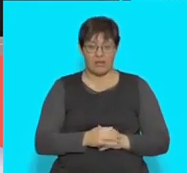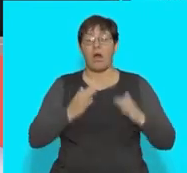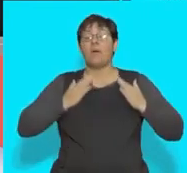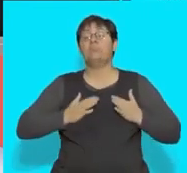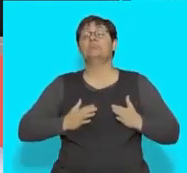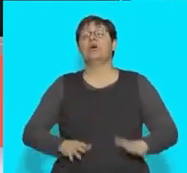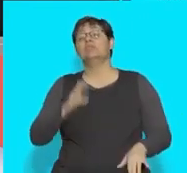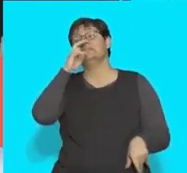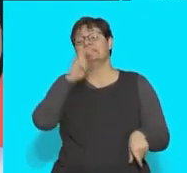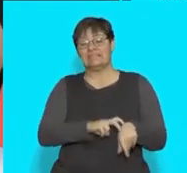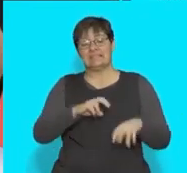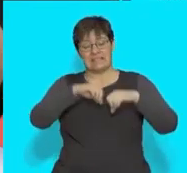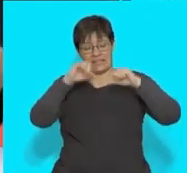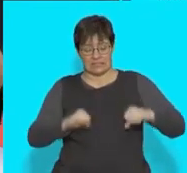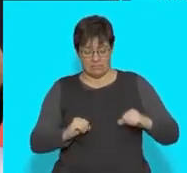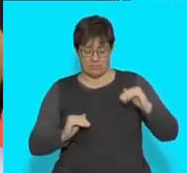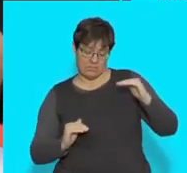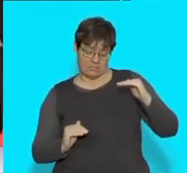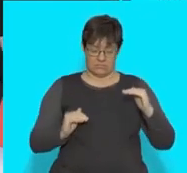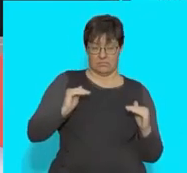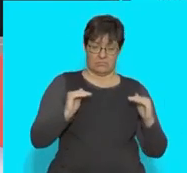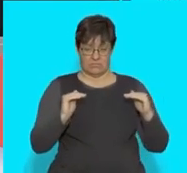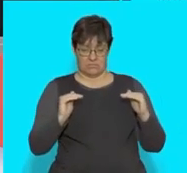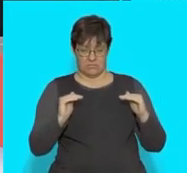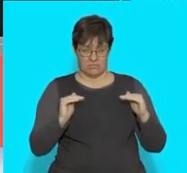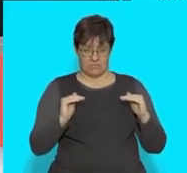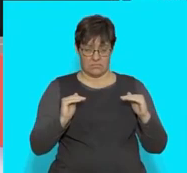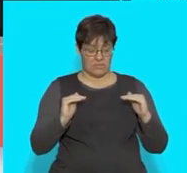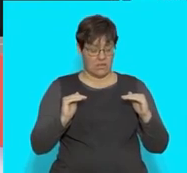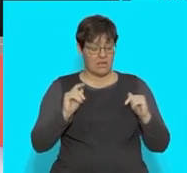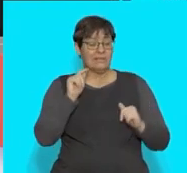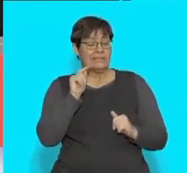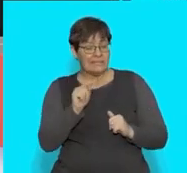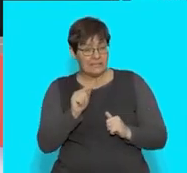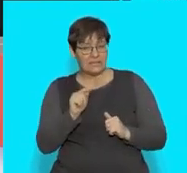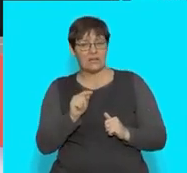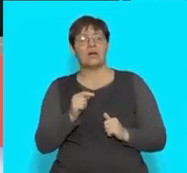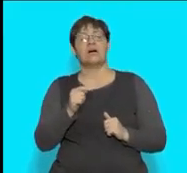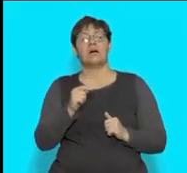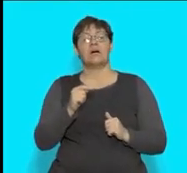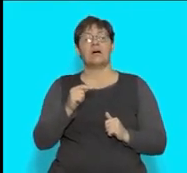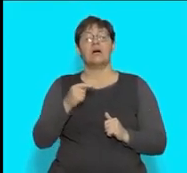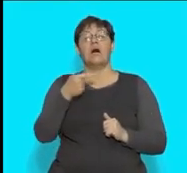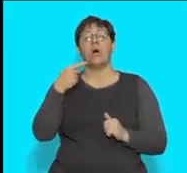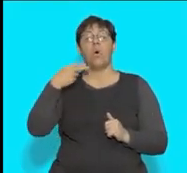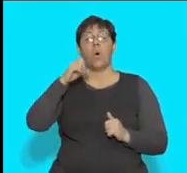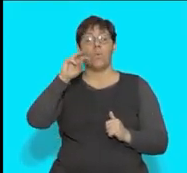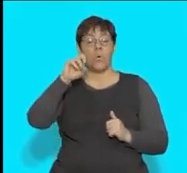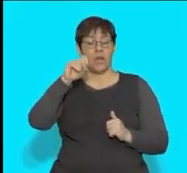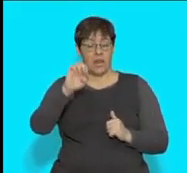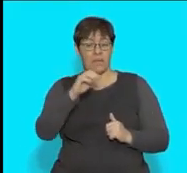to have a system that can bring about the change. And this is where a hormone comes in. It's